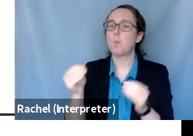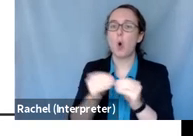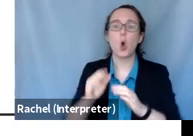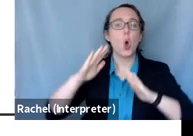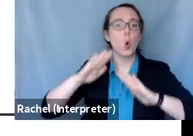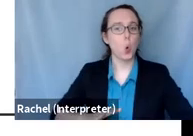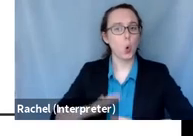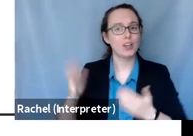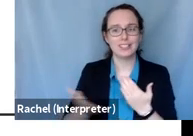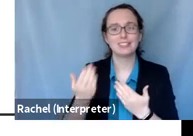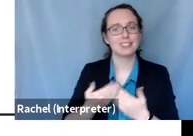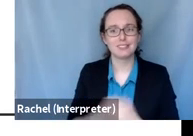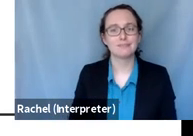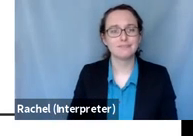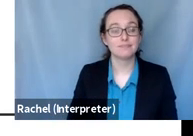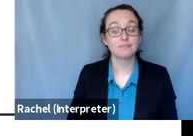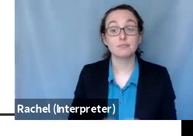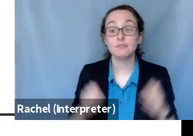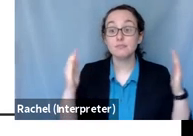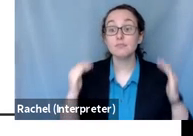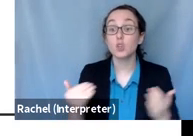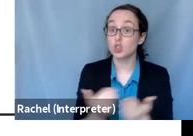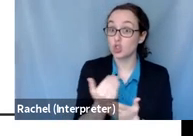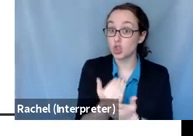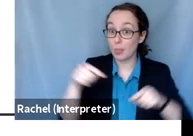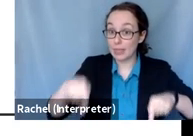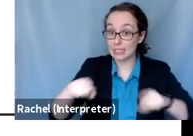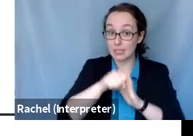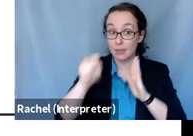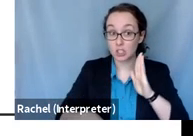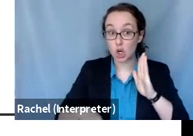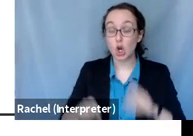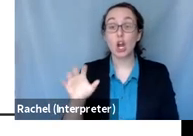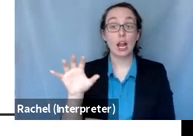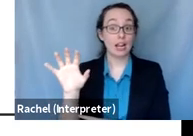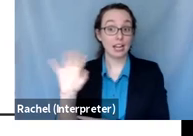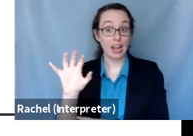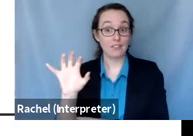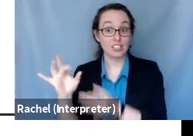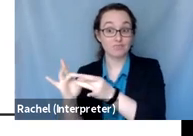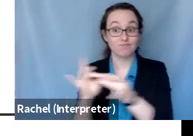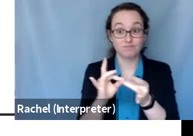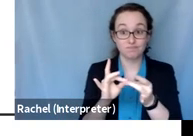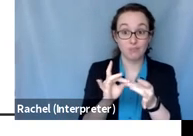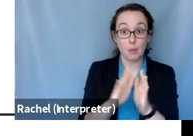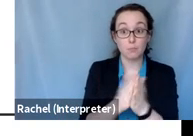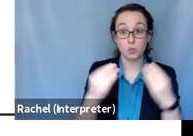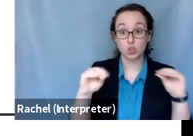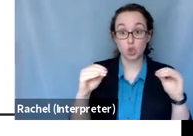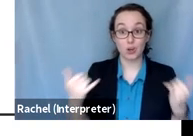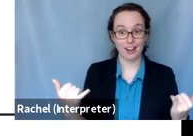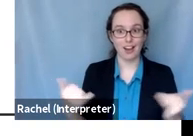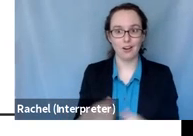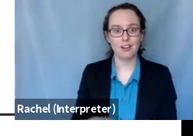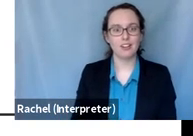Also new to this semester is the integration with the bookstore and the campus. So if you get on your campus or your Canvas, excuse me, you'll